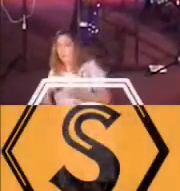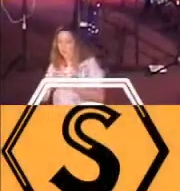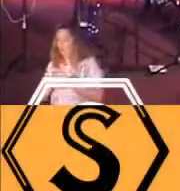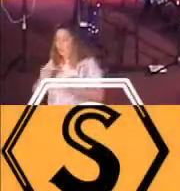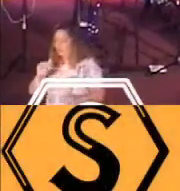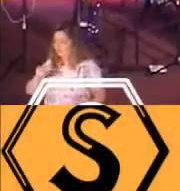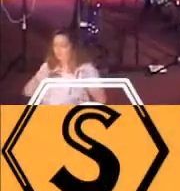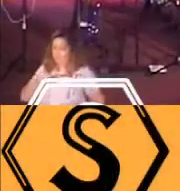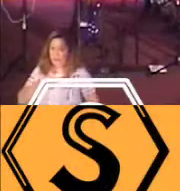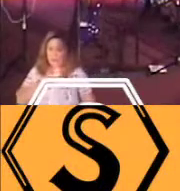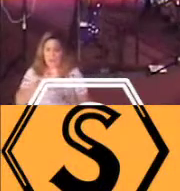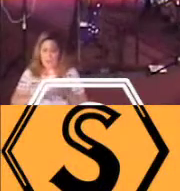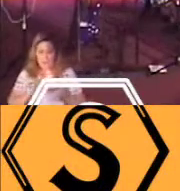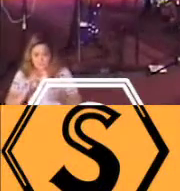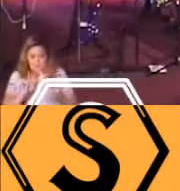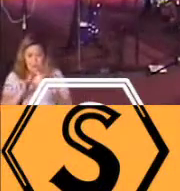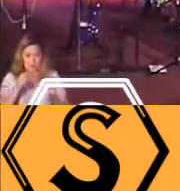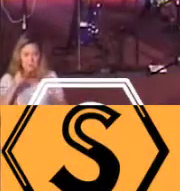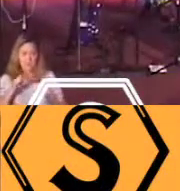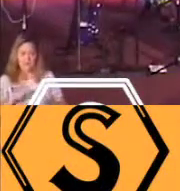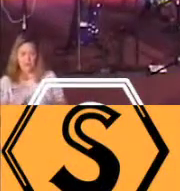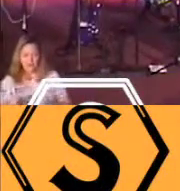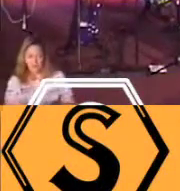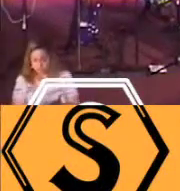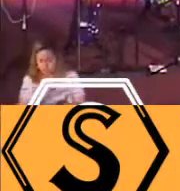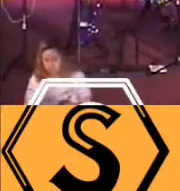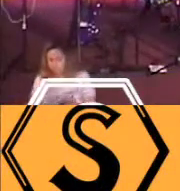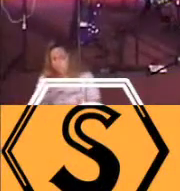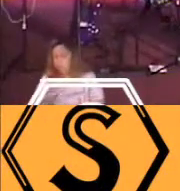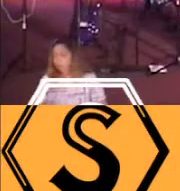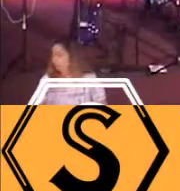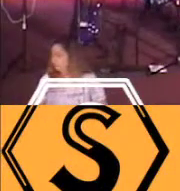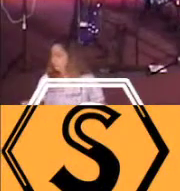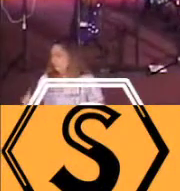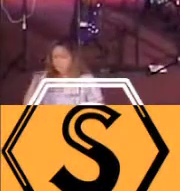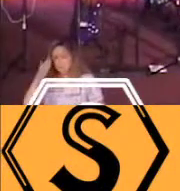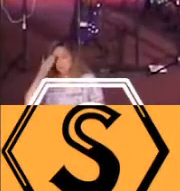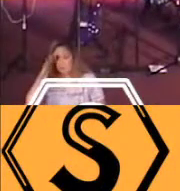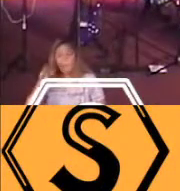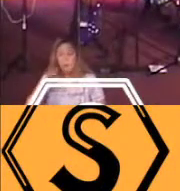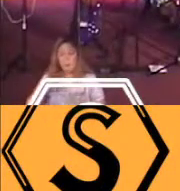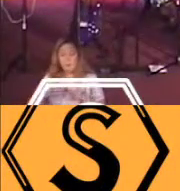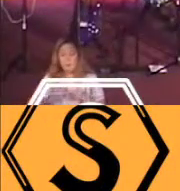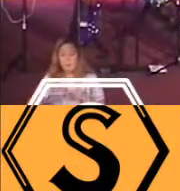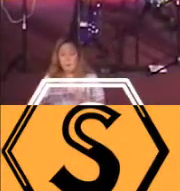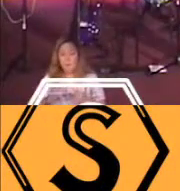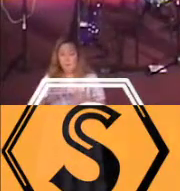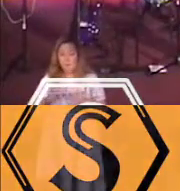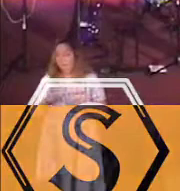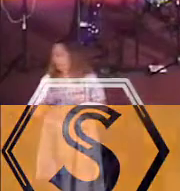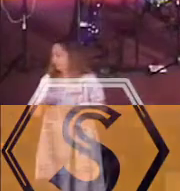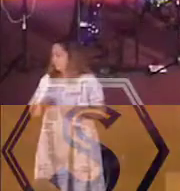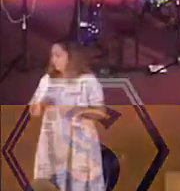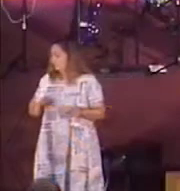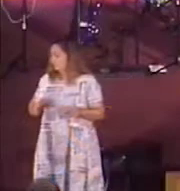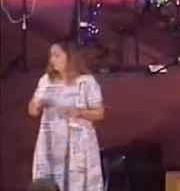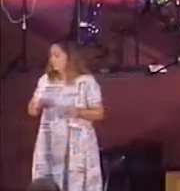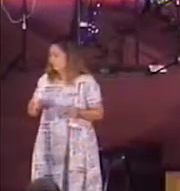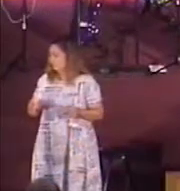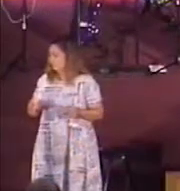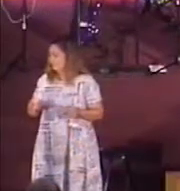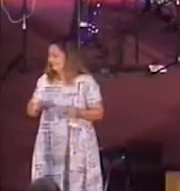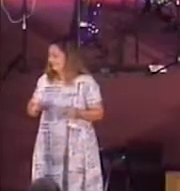4 today. So if you have your Bibles, you want to go ahead and turn to there. I don't know about you, but going out to eat is one of my favorite things to